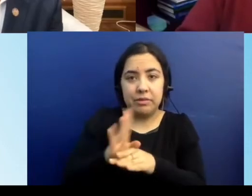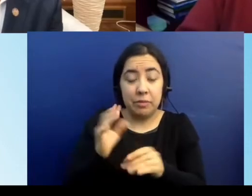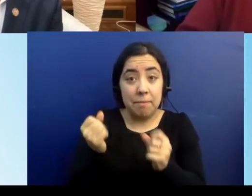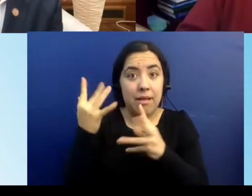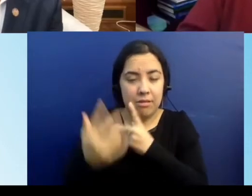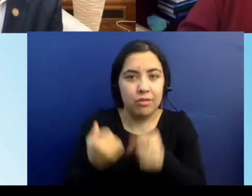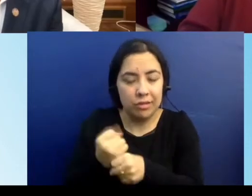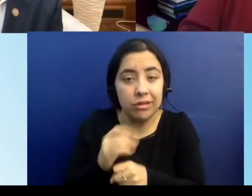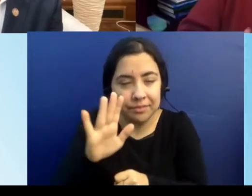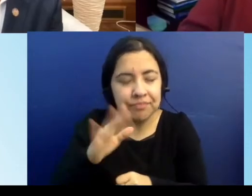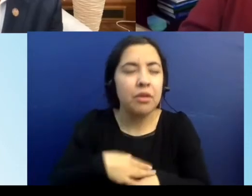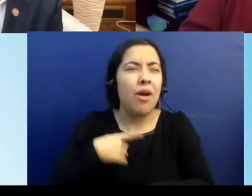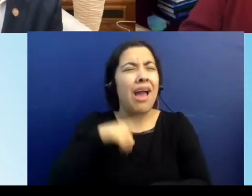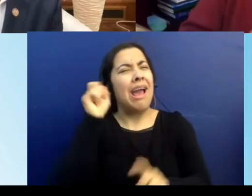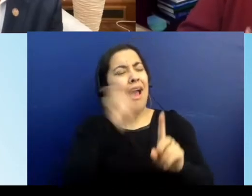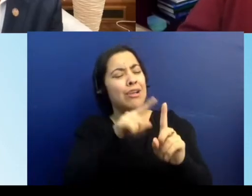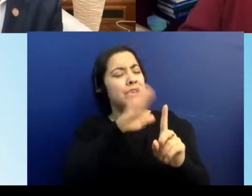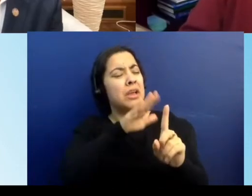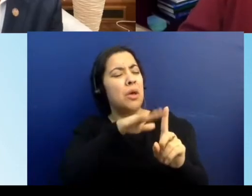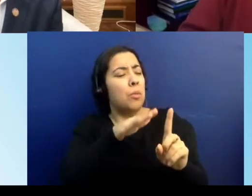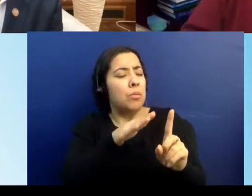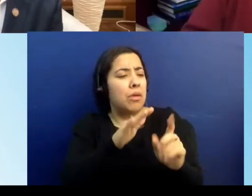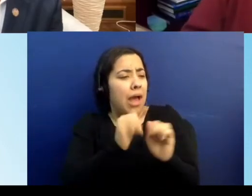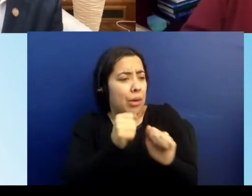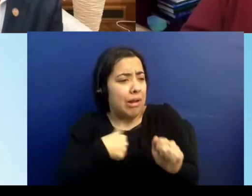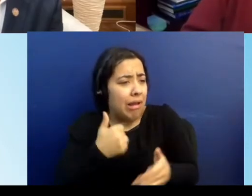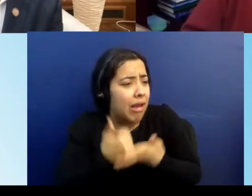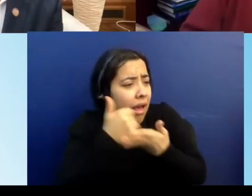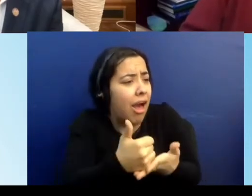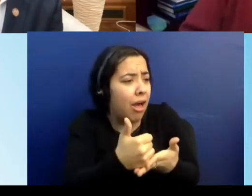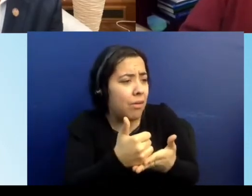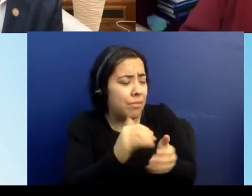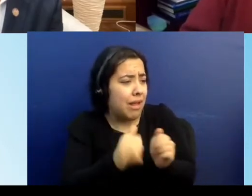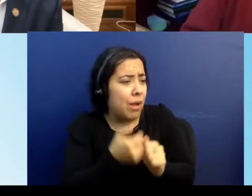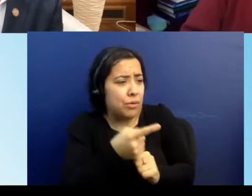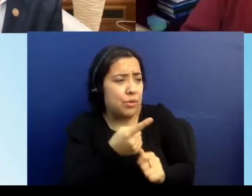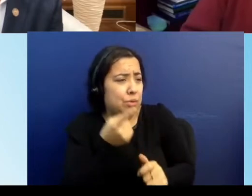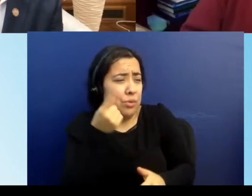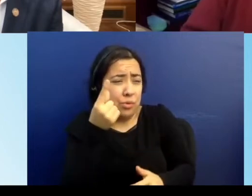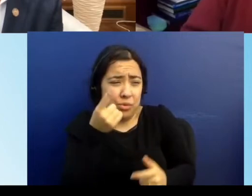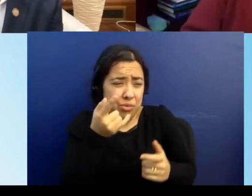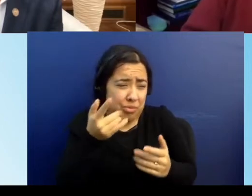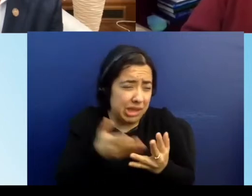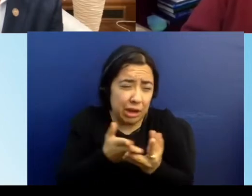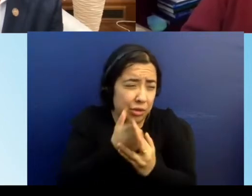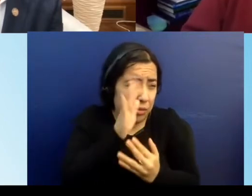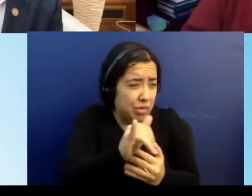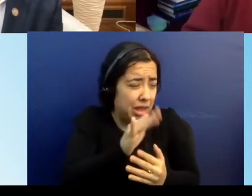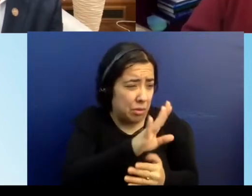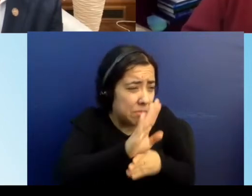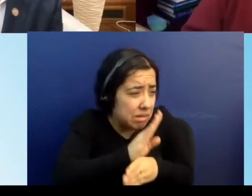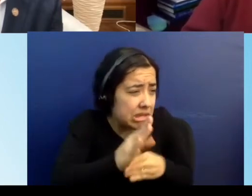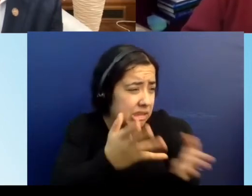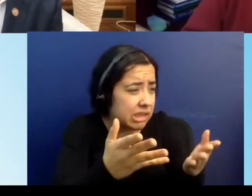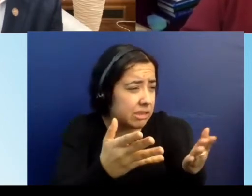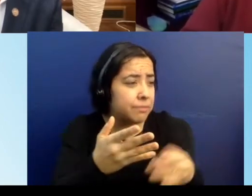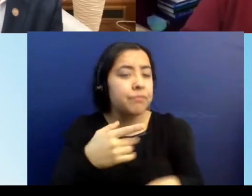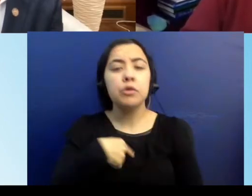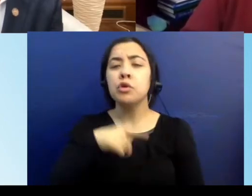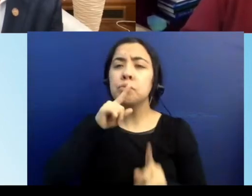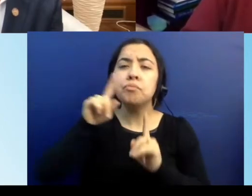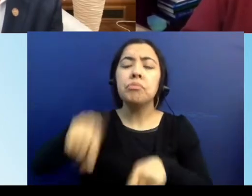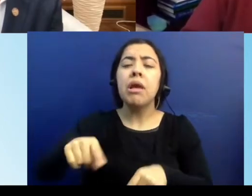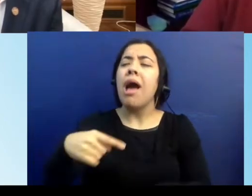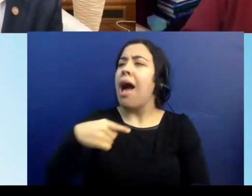know, what can I do to help? And how are you getting through this? And she said, I'm just going to get through because I have to get